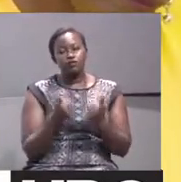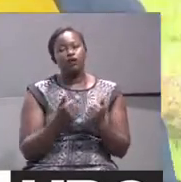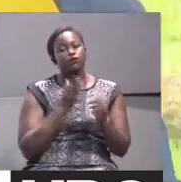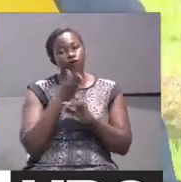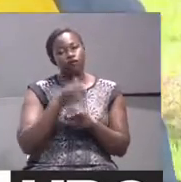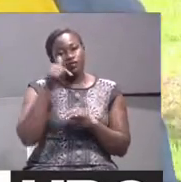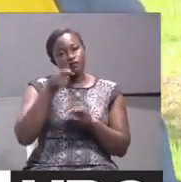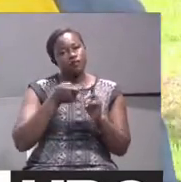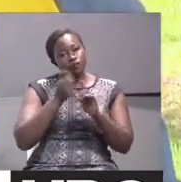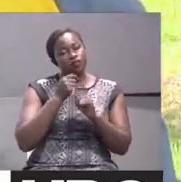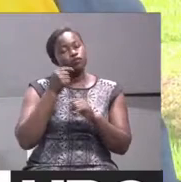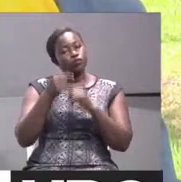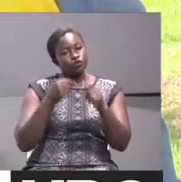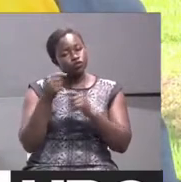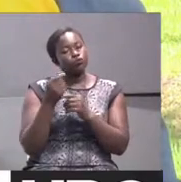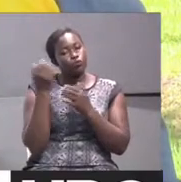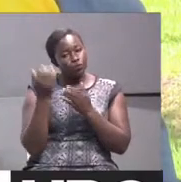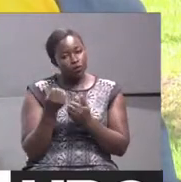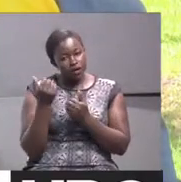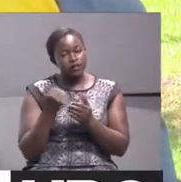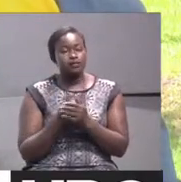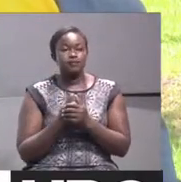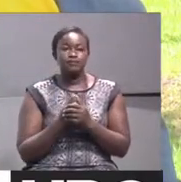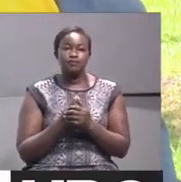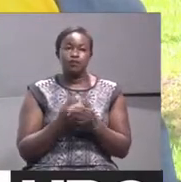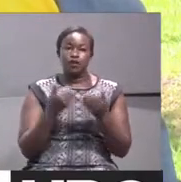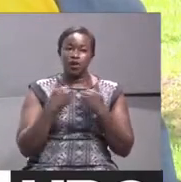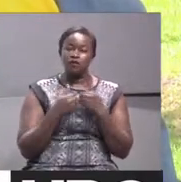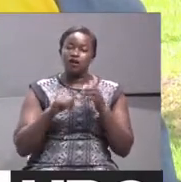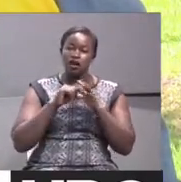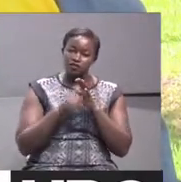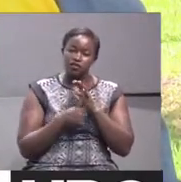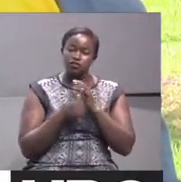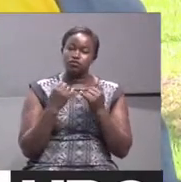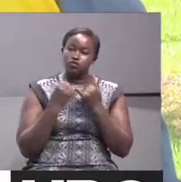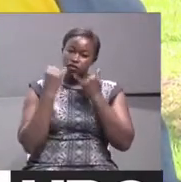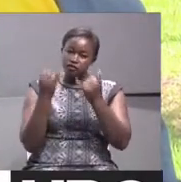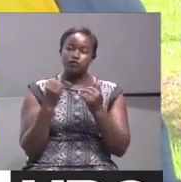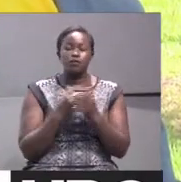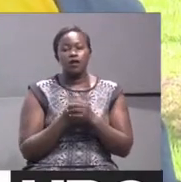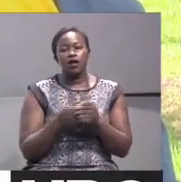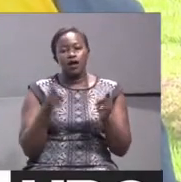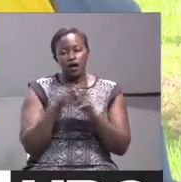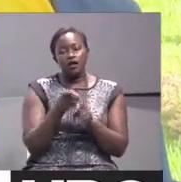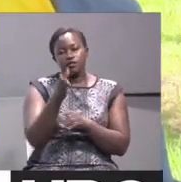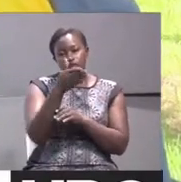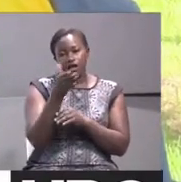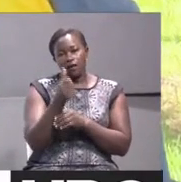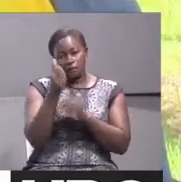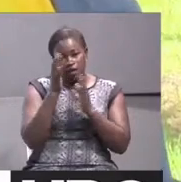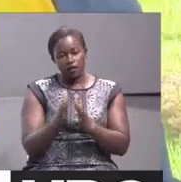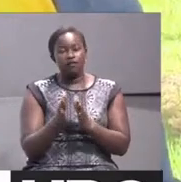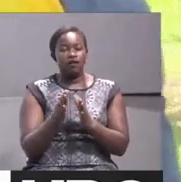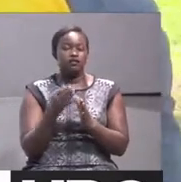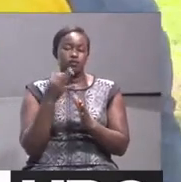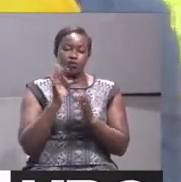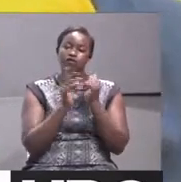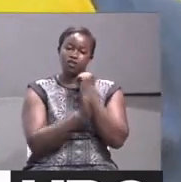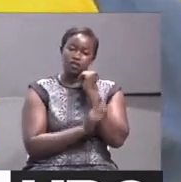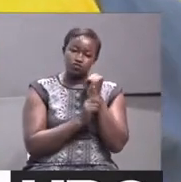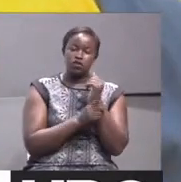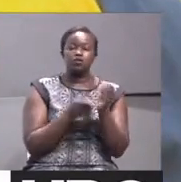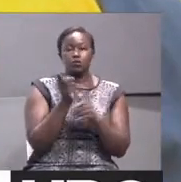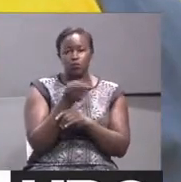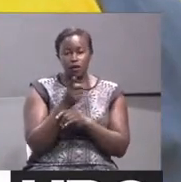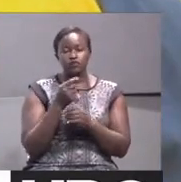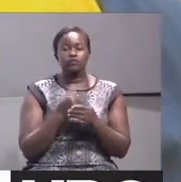waiting. Our issues, to tell him, as flag bearers of Wakiso District,